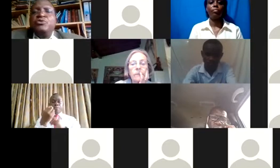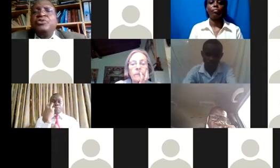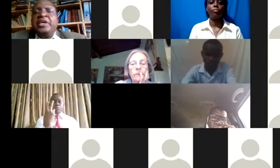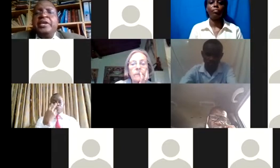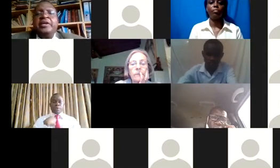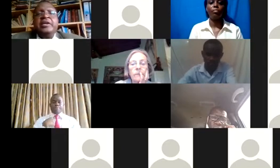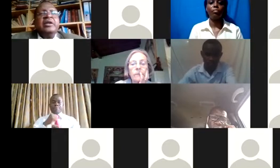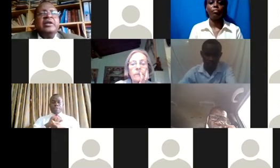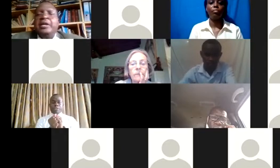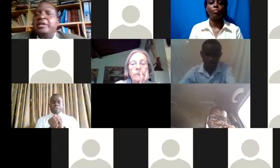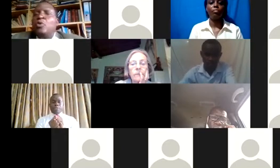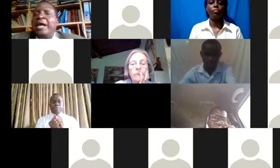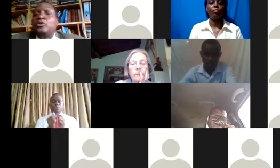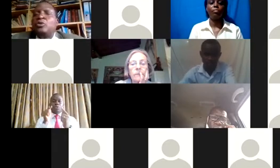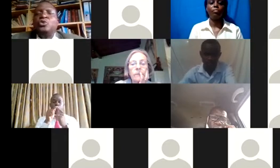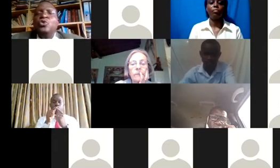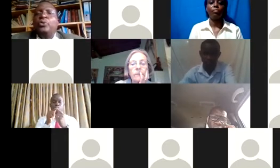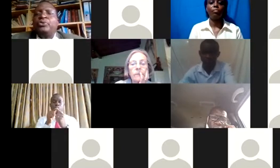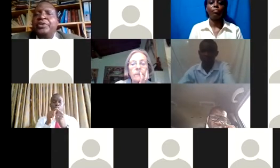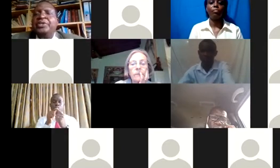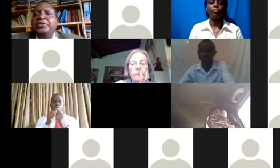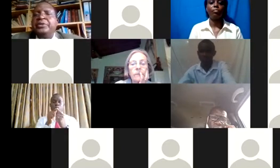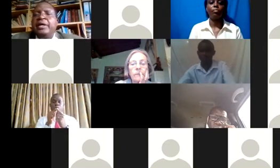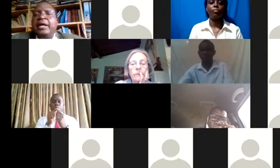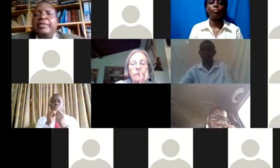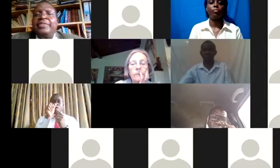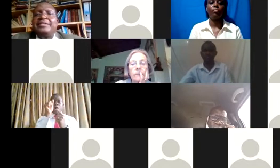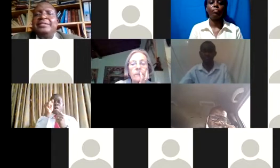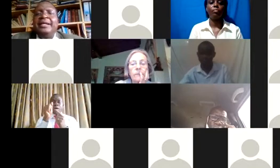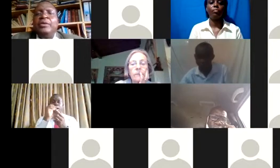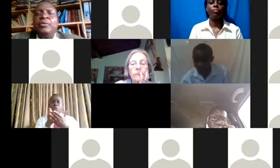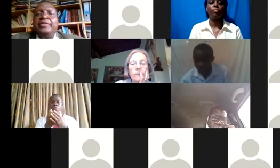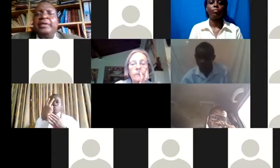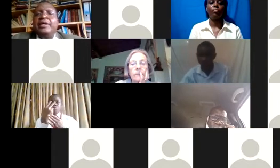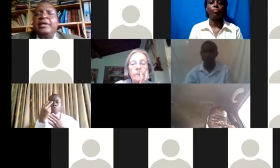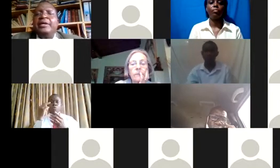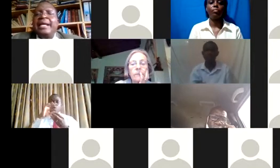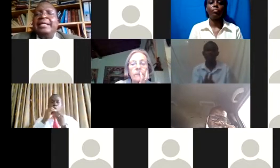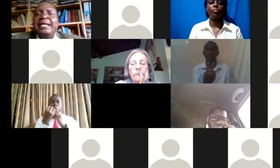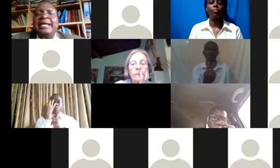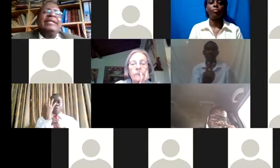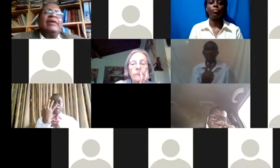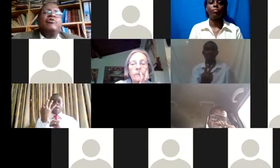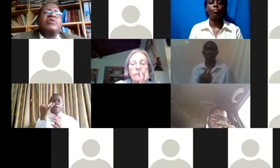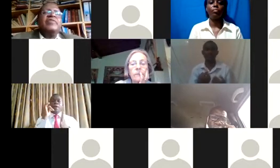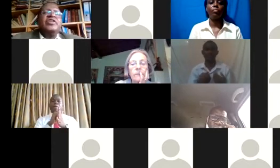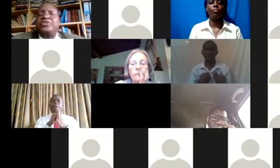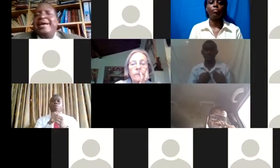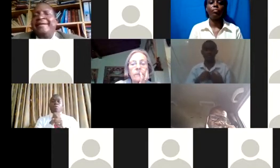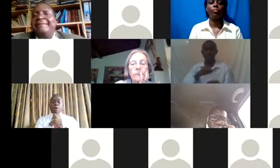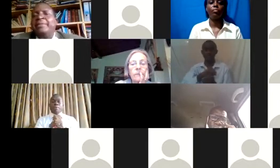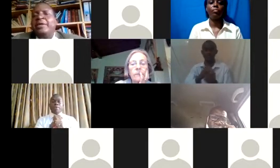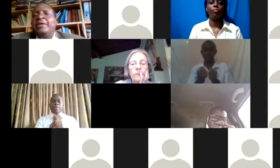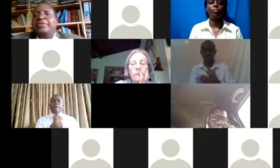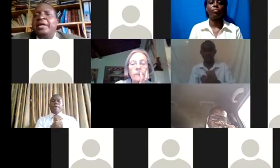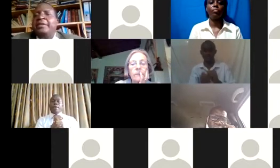amendments to the to Article 203 that deal with the criteria for revenue